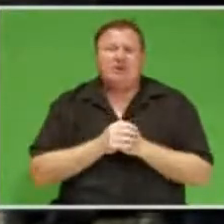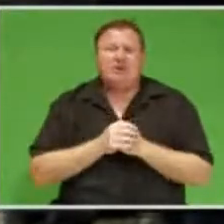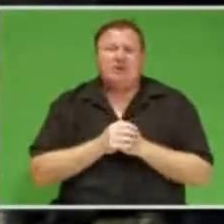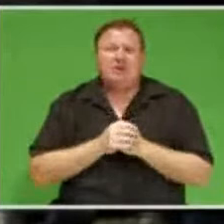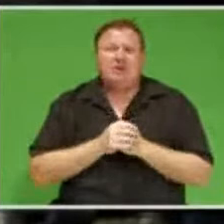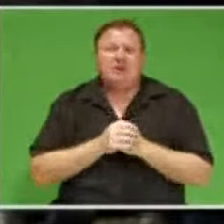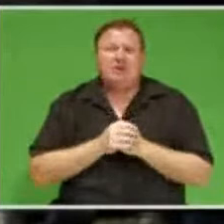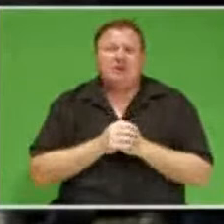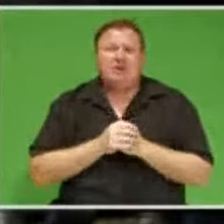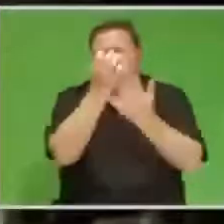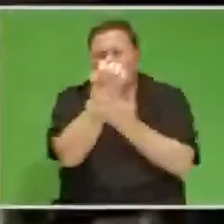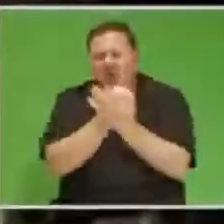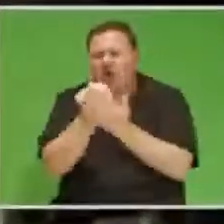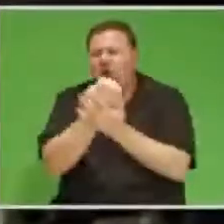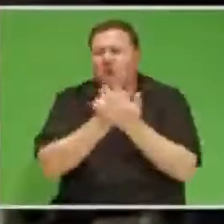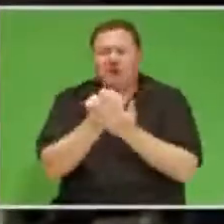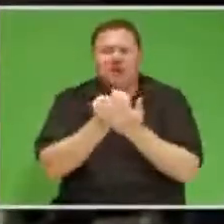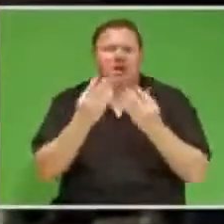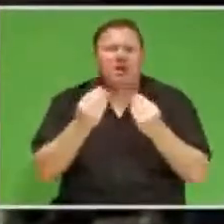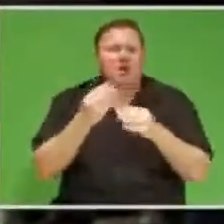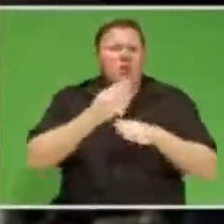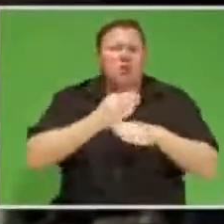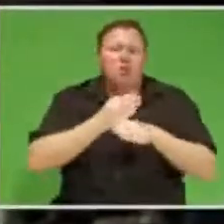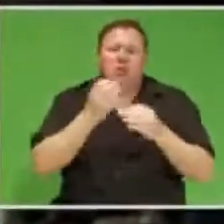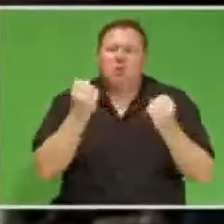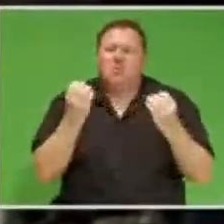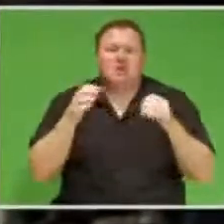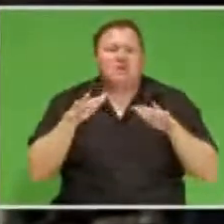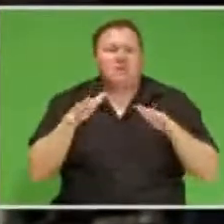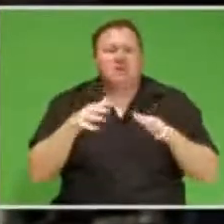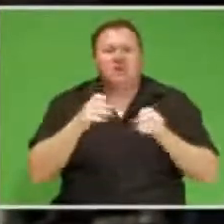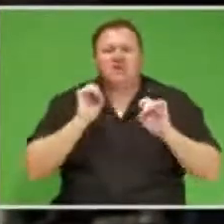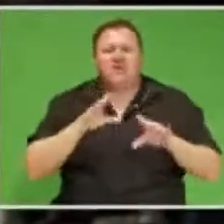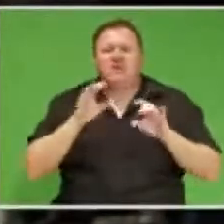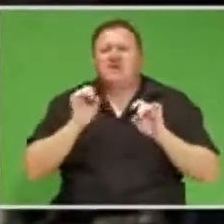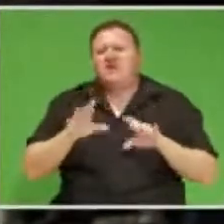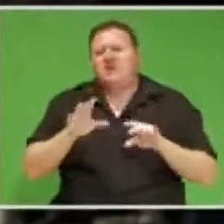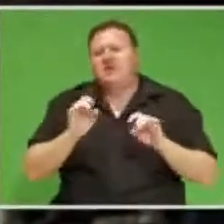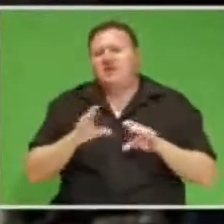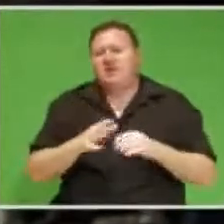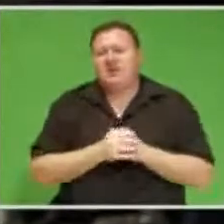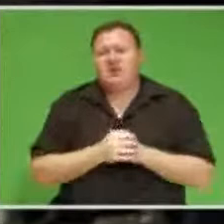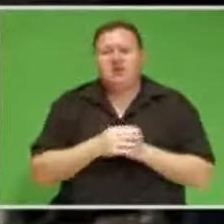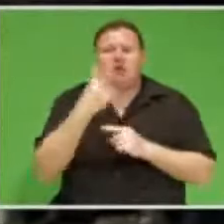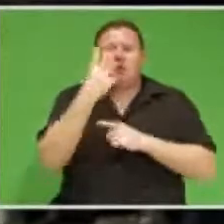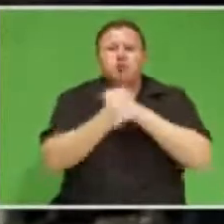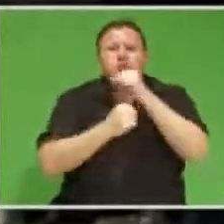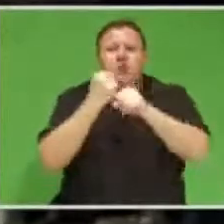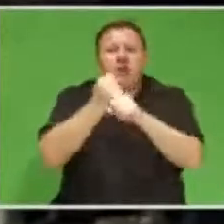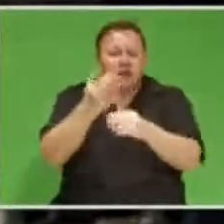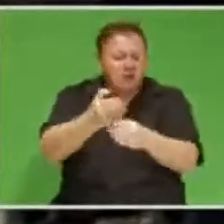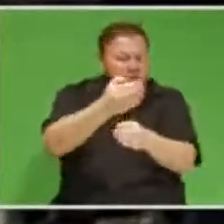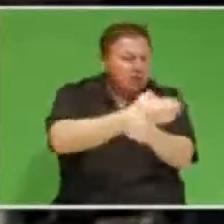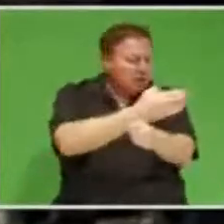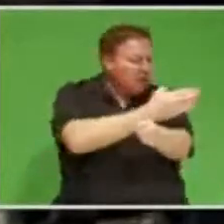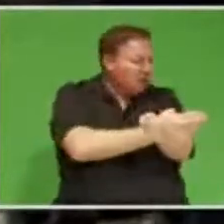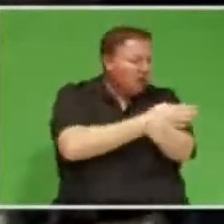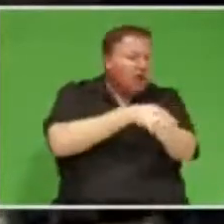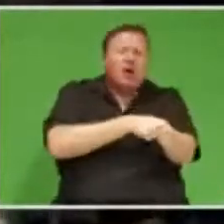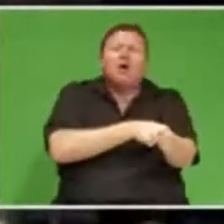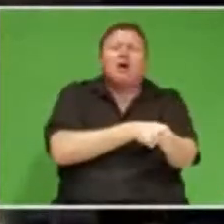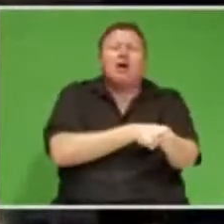immense damage to our economy and to the livelihoods of our people. And for 2 years before that,